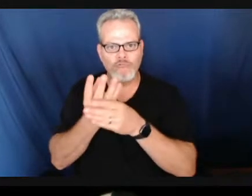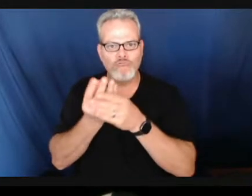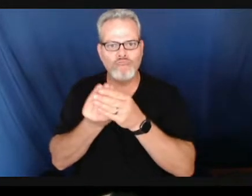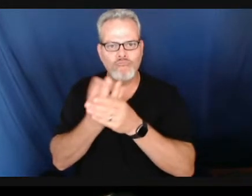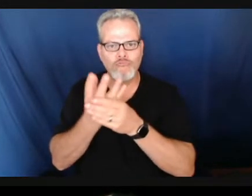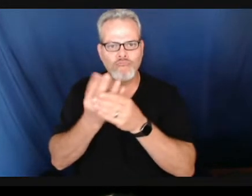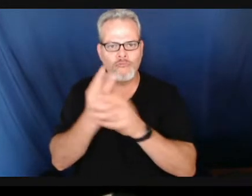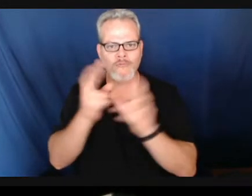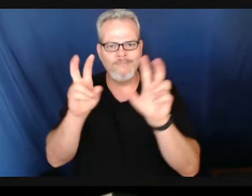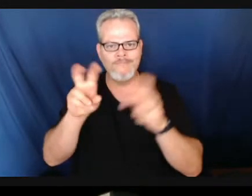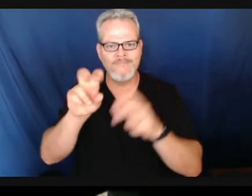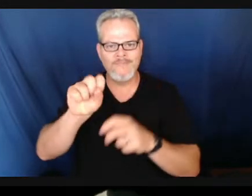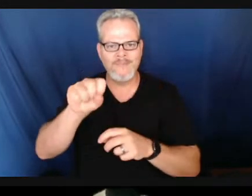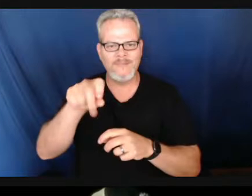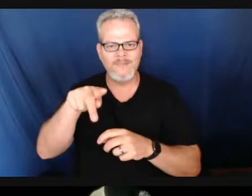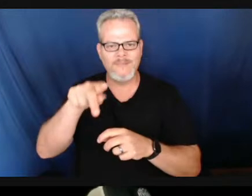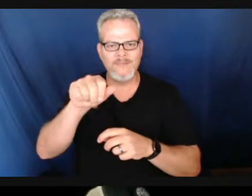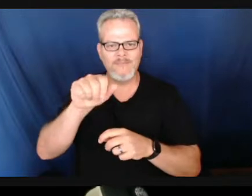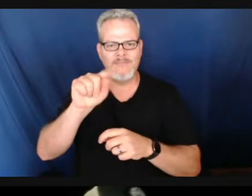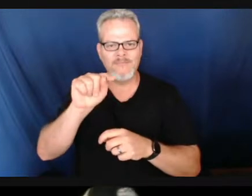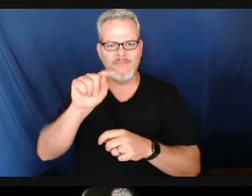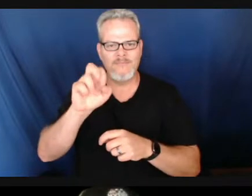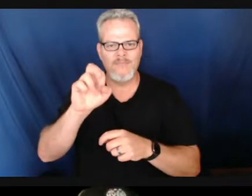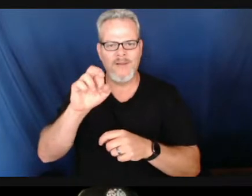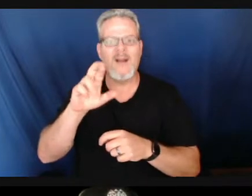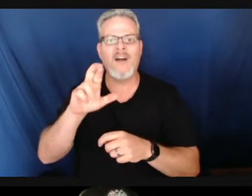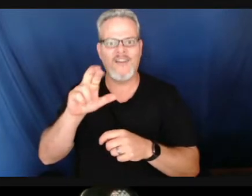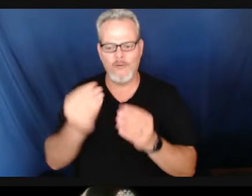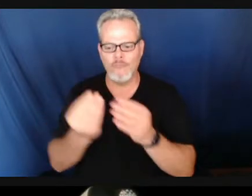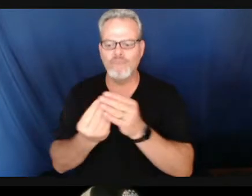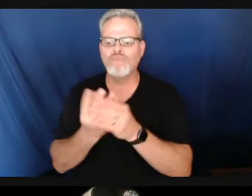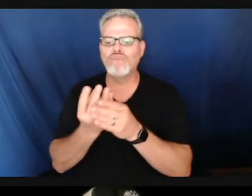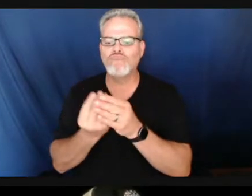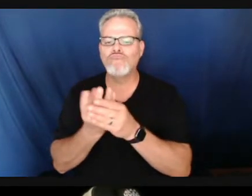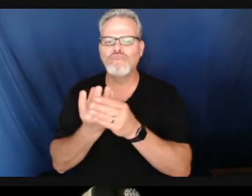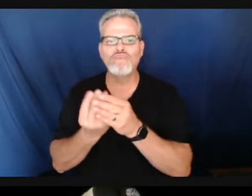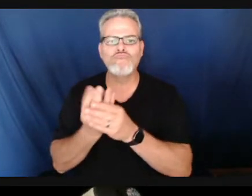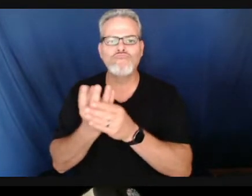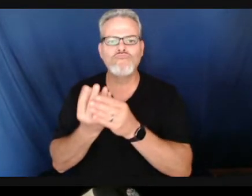has kept spattering until the activity we saw today, actually, there.